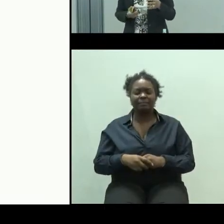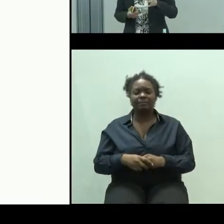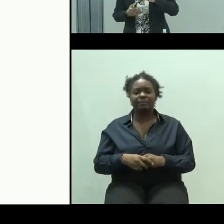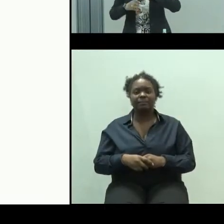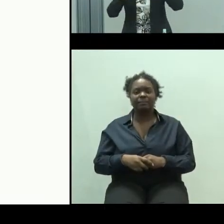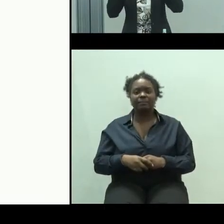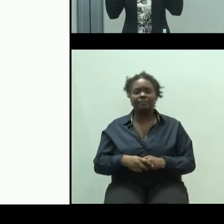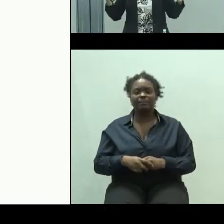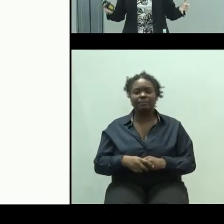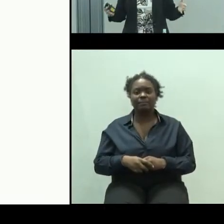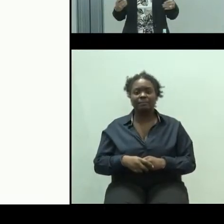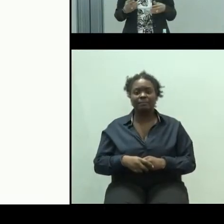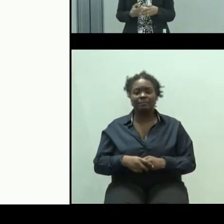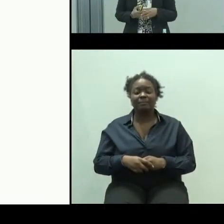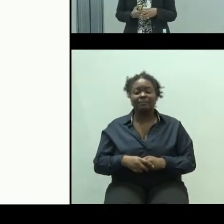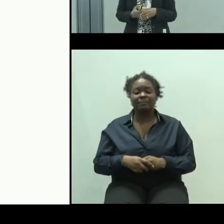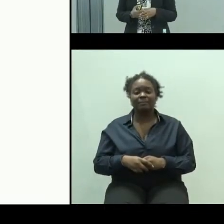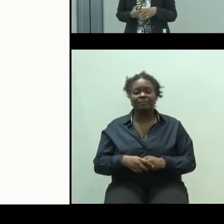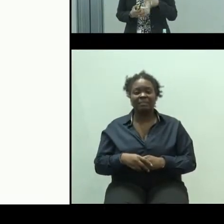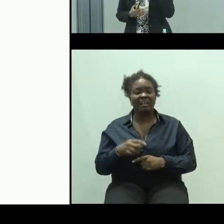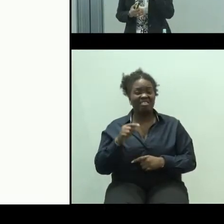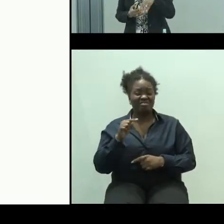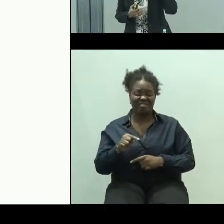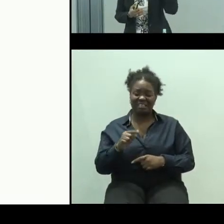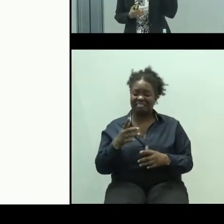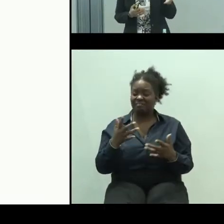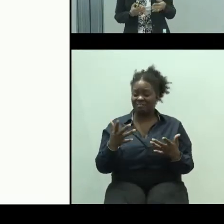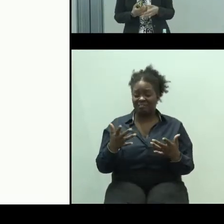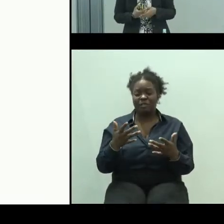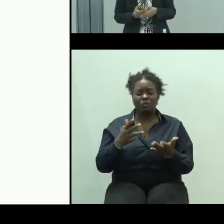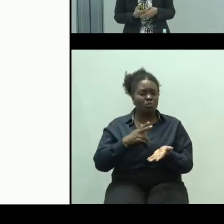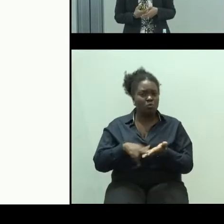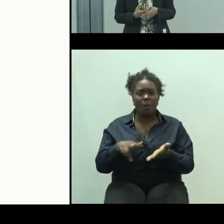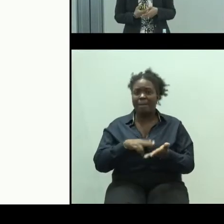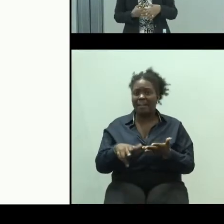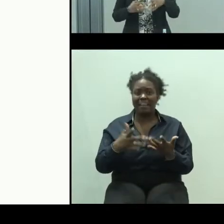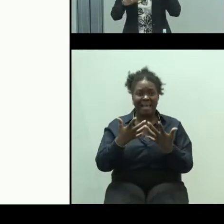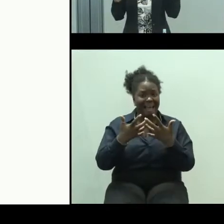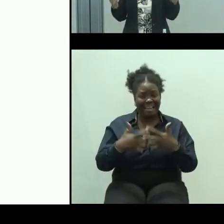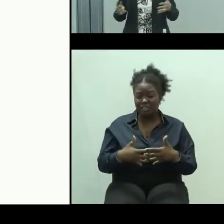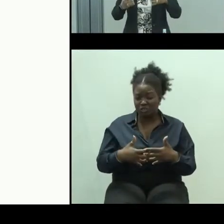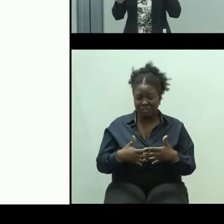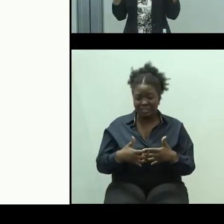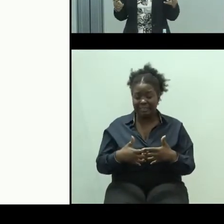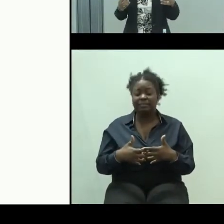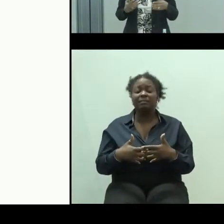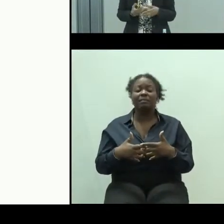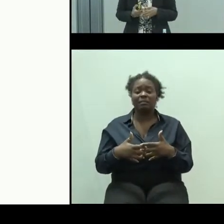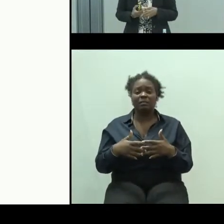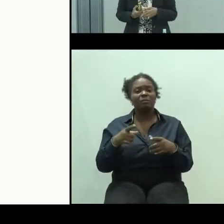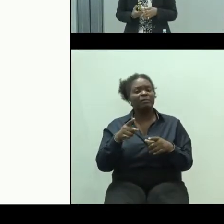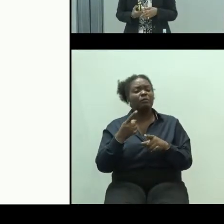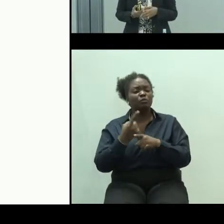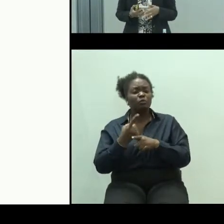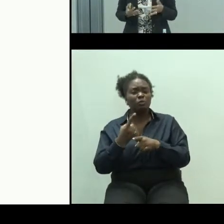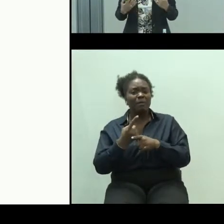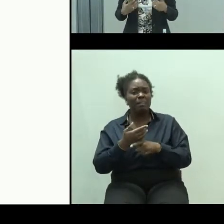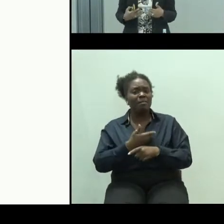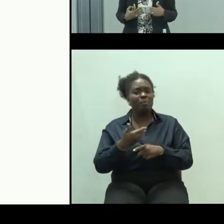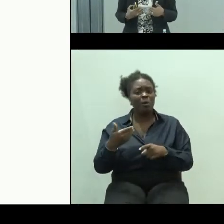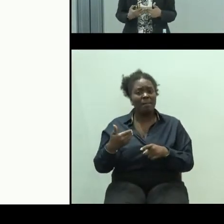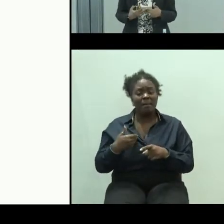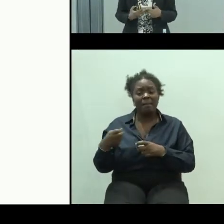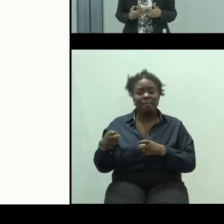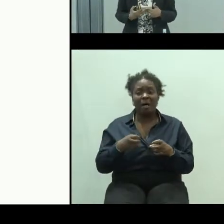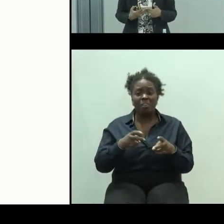that. And this is very classic metabolic engineering. Both Kyler and Karen's talks this morning talked about pathway engineering. But one